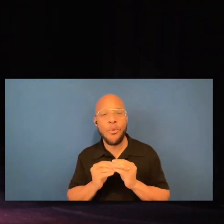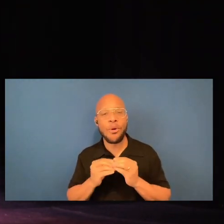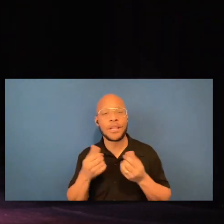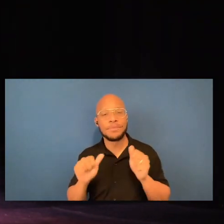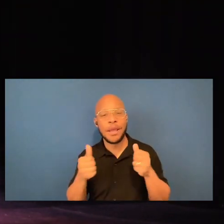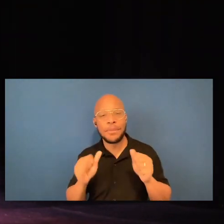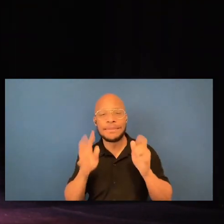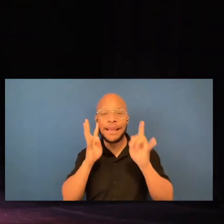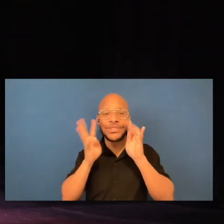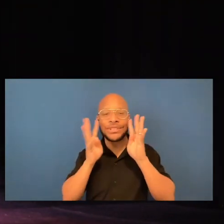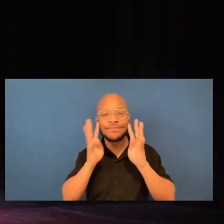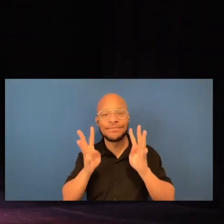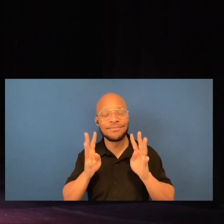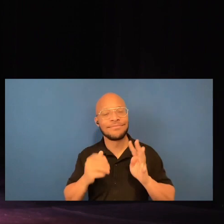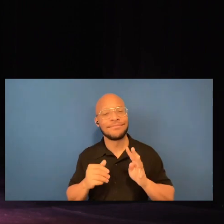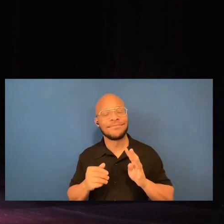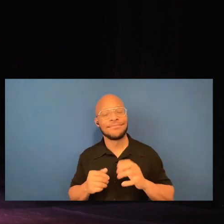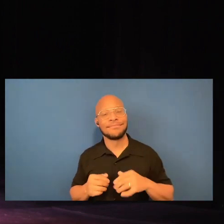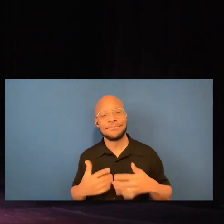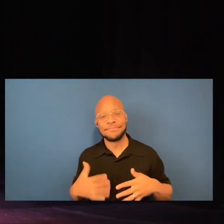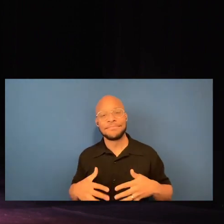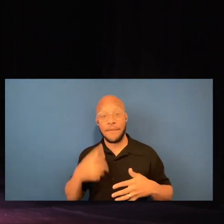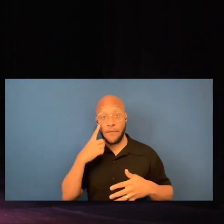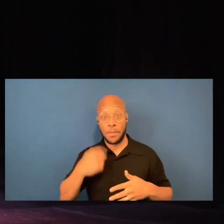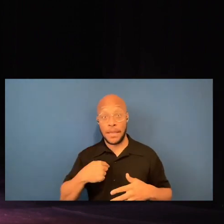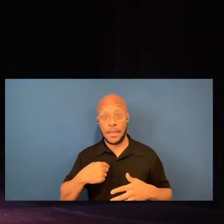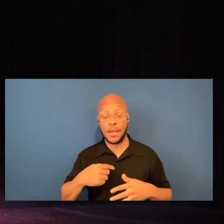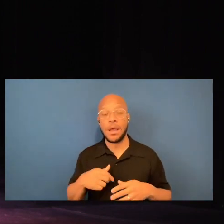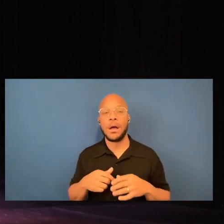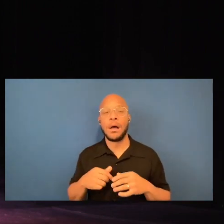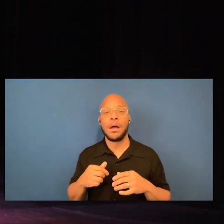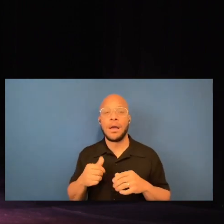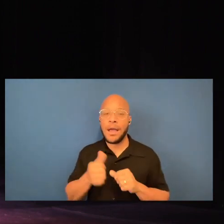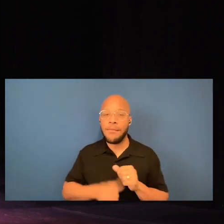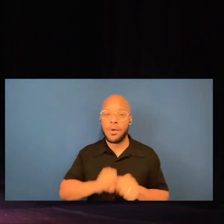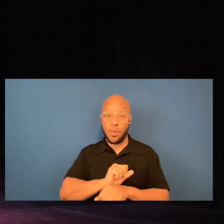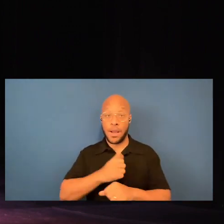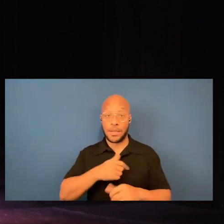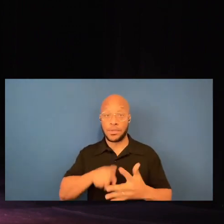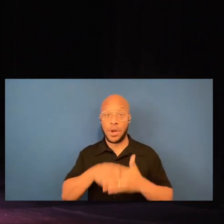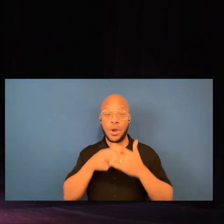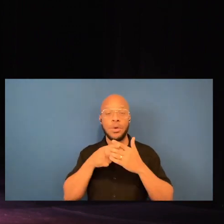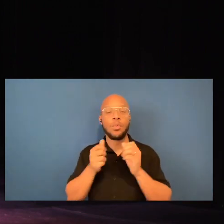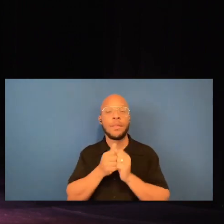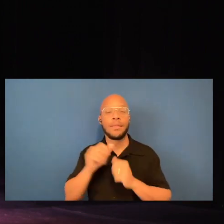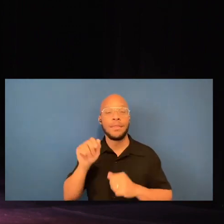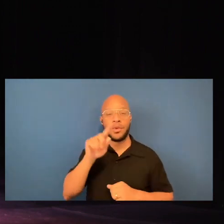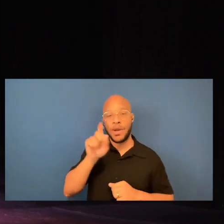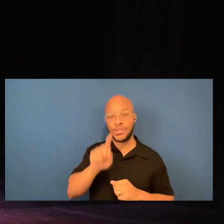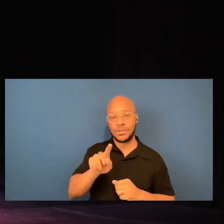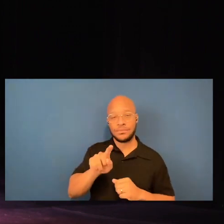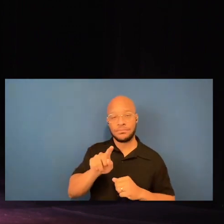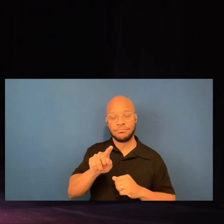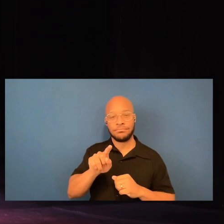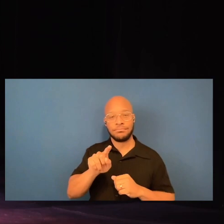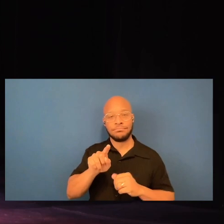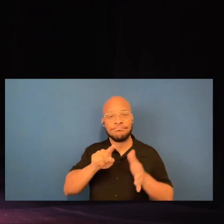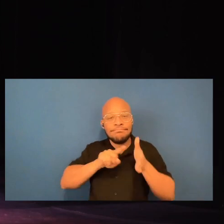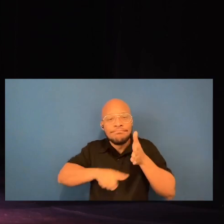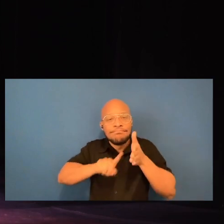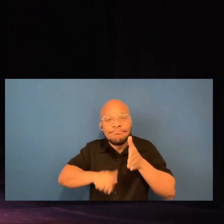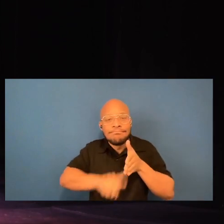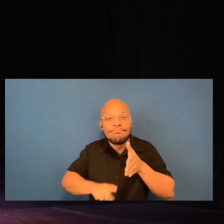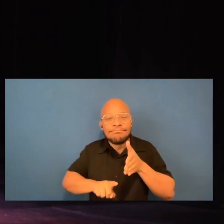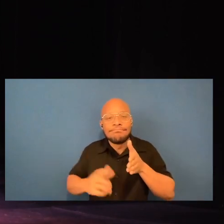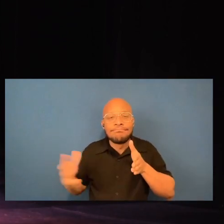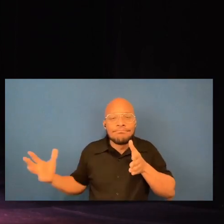For me, every work that I start with a question, an inquiry, and build a team to ask that question with me. And